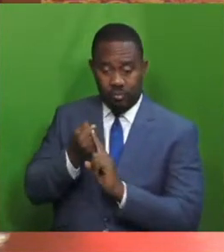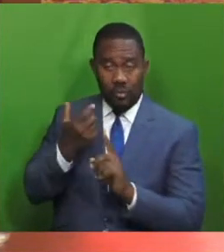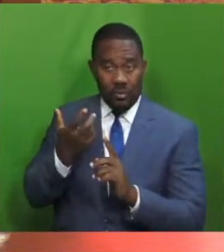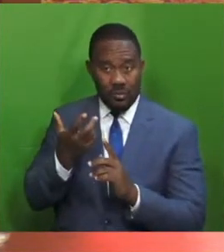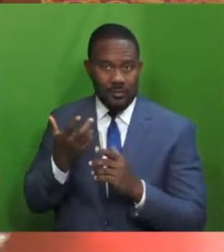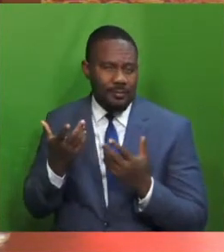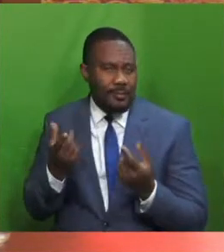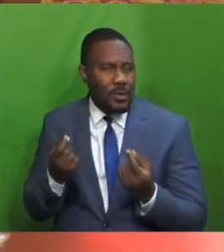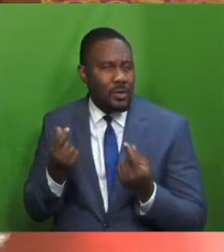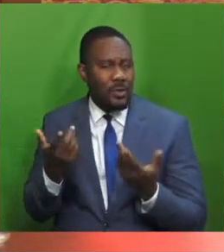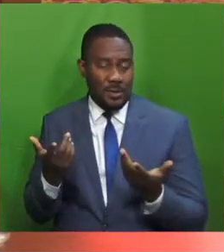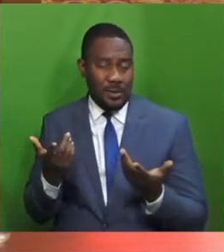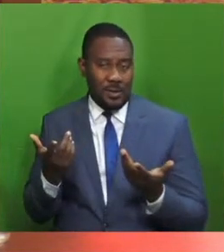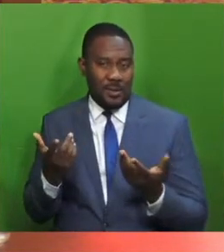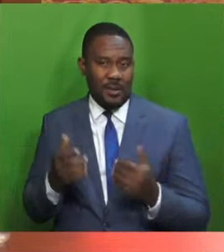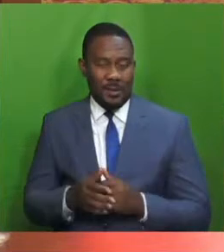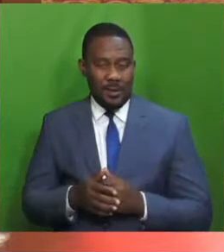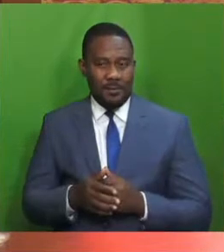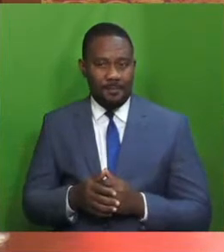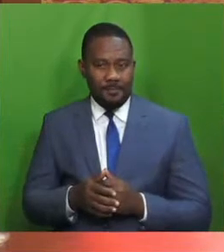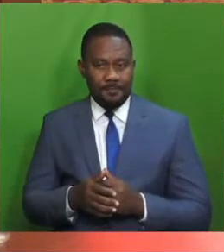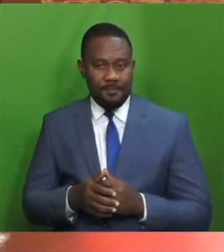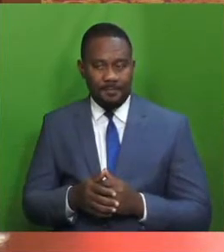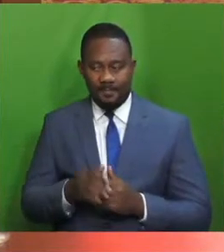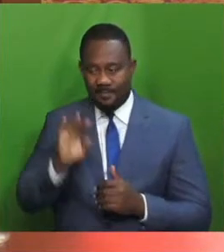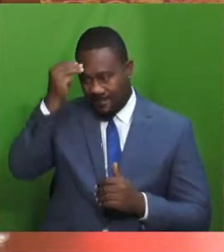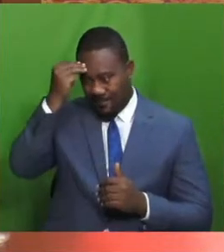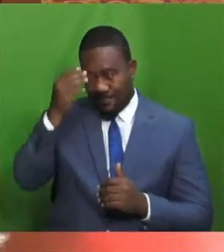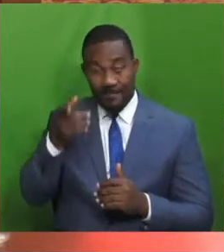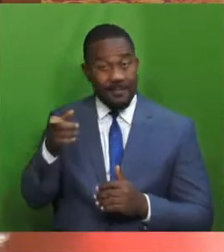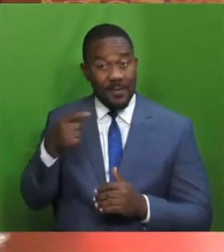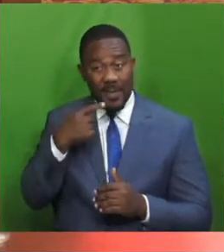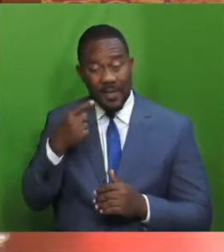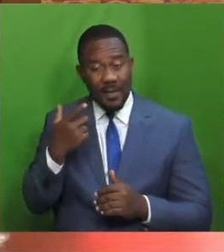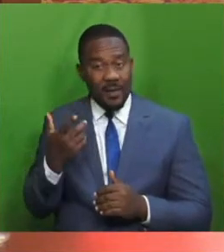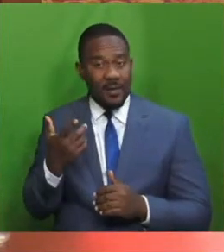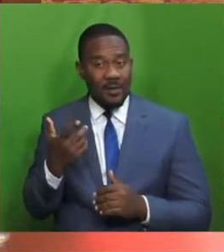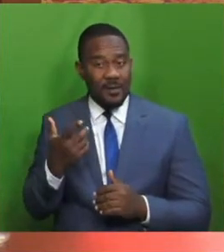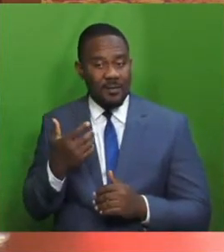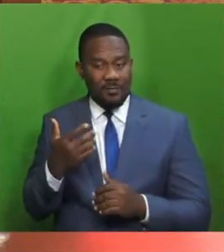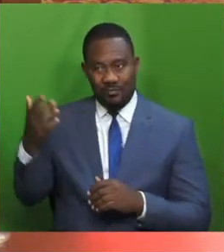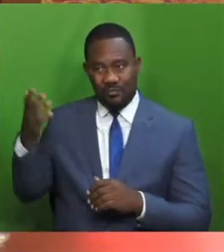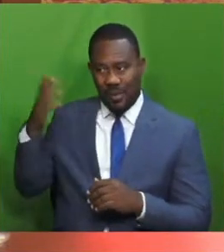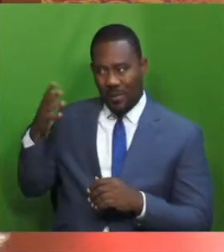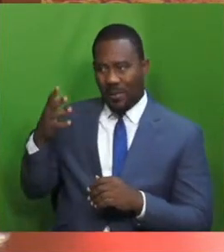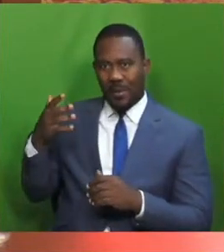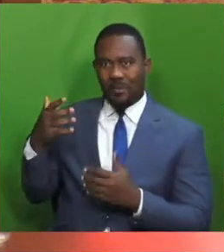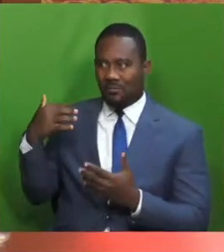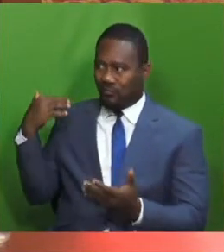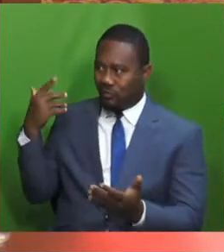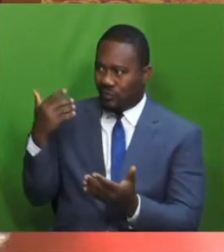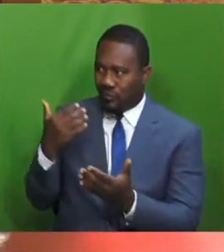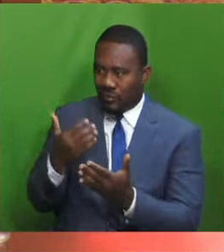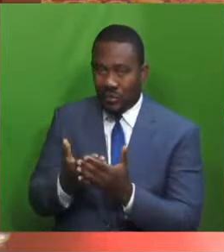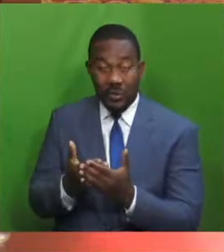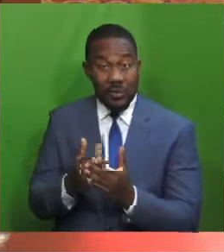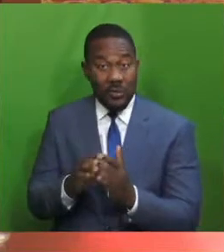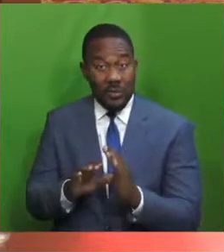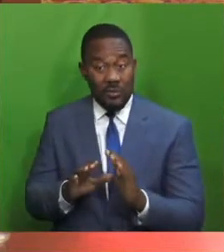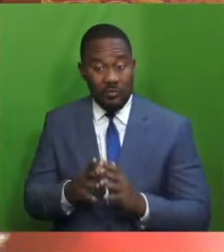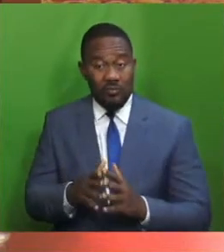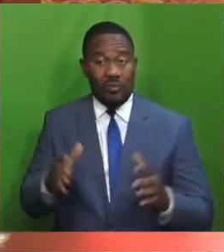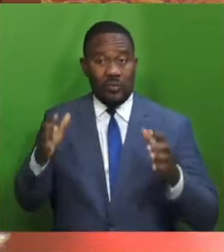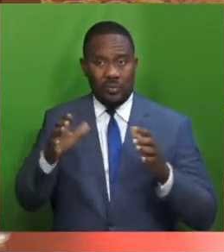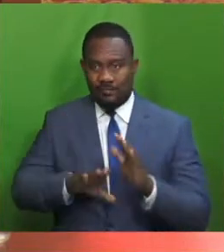development, which the minister had themed consolidated the gains for growth, jobs and prosperity for all. For in